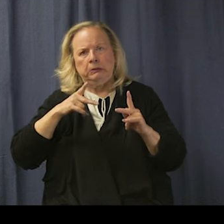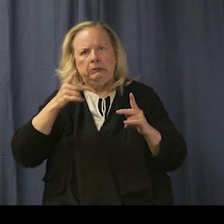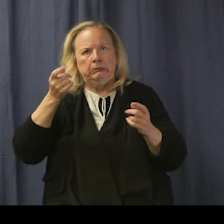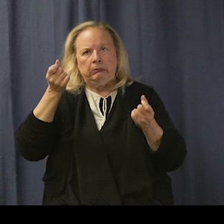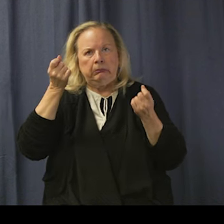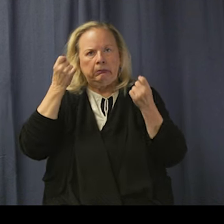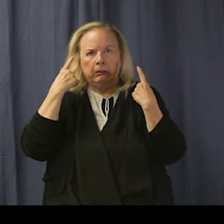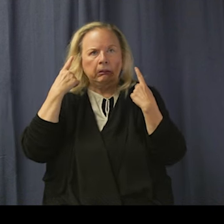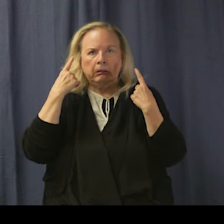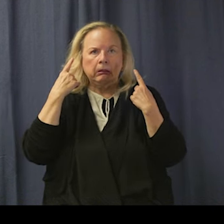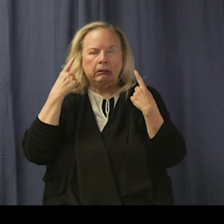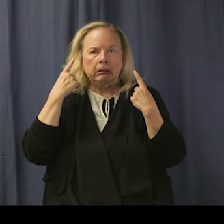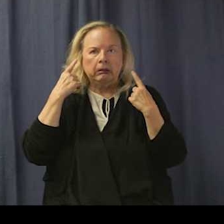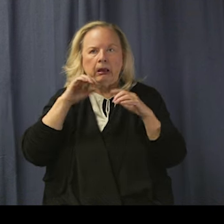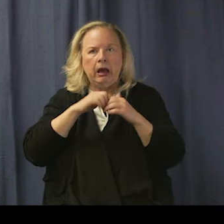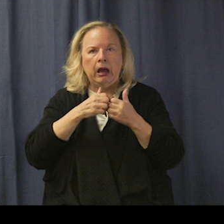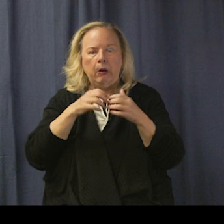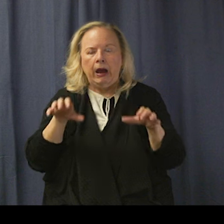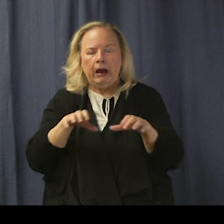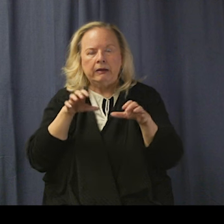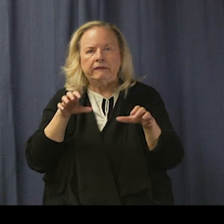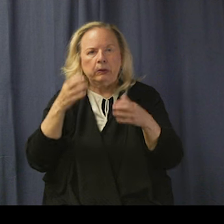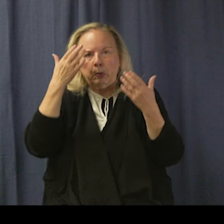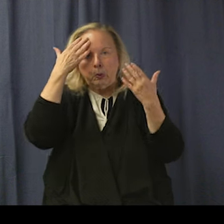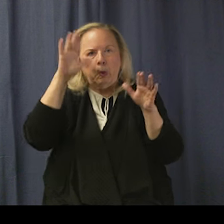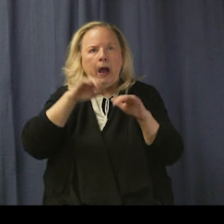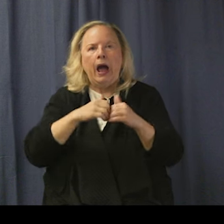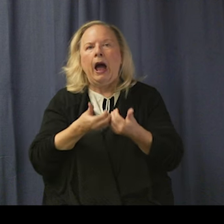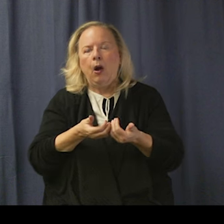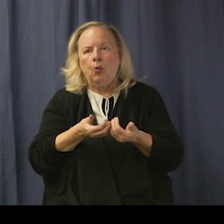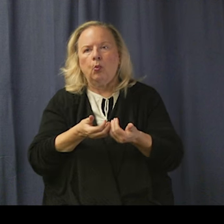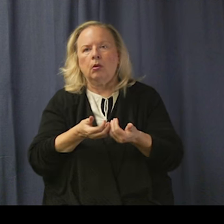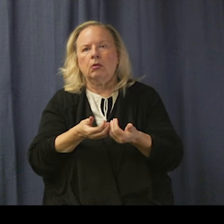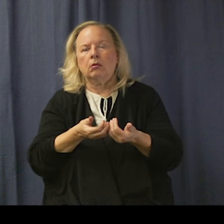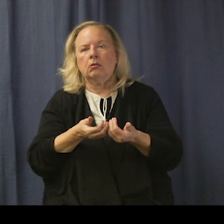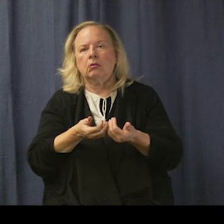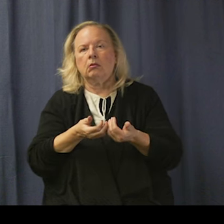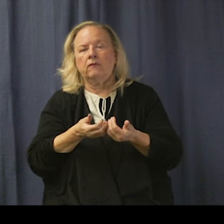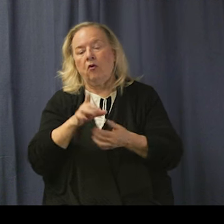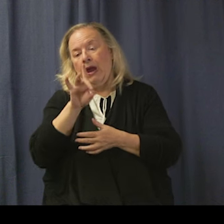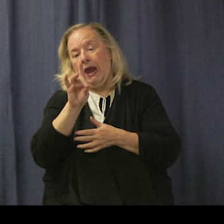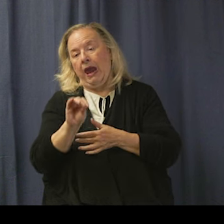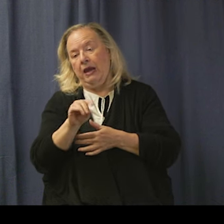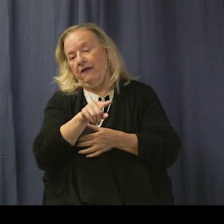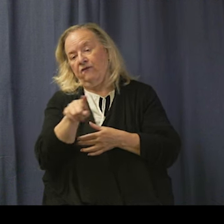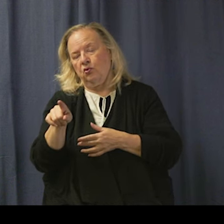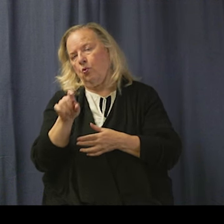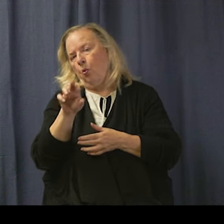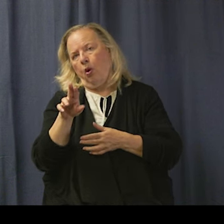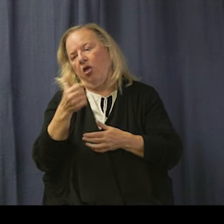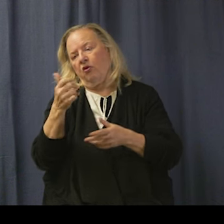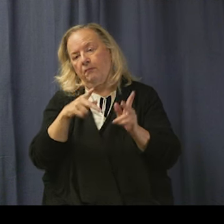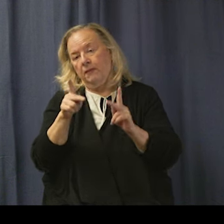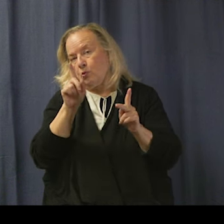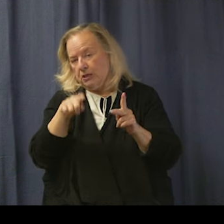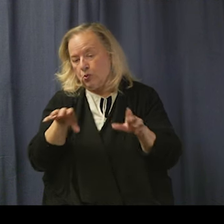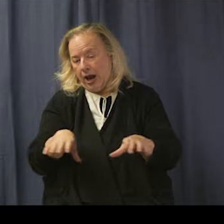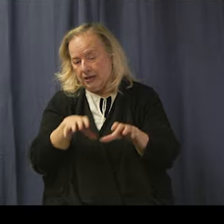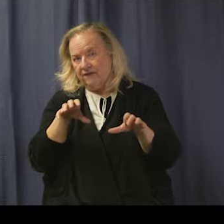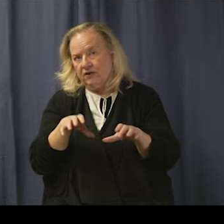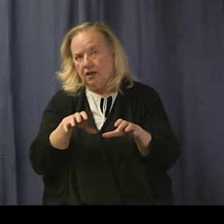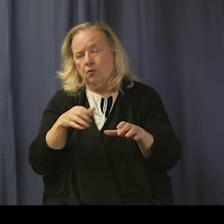as, you know, computer savvy as others, and they may not know how to activate it. So for the 80 of you online or here that need to